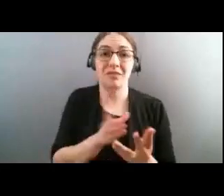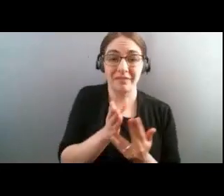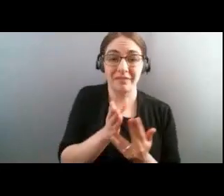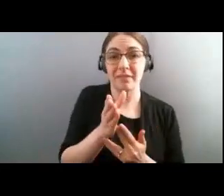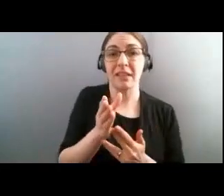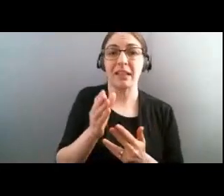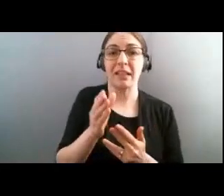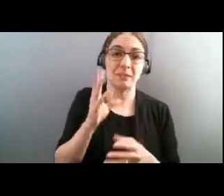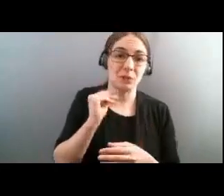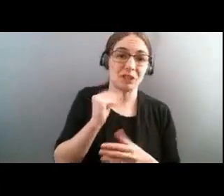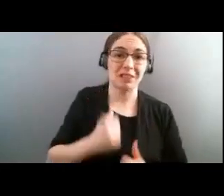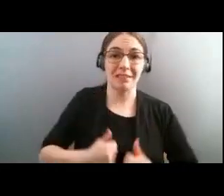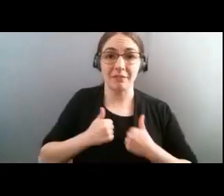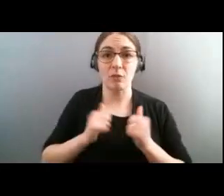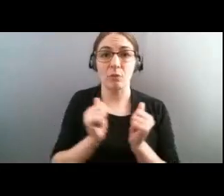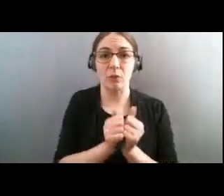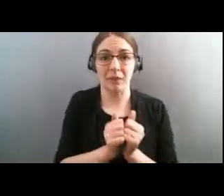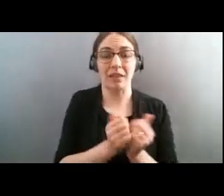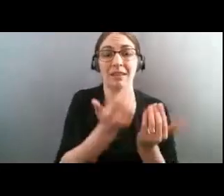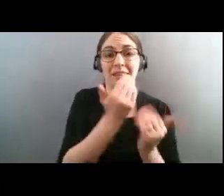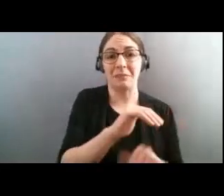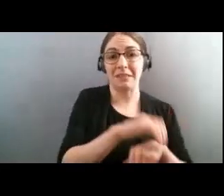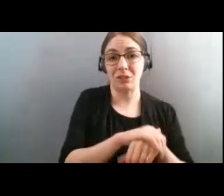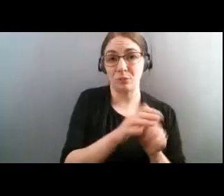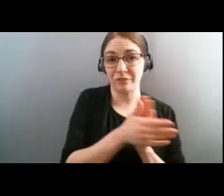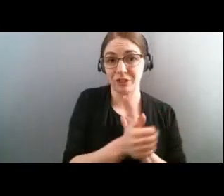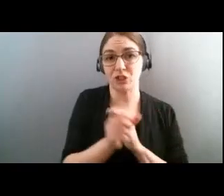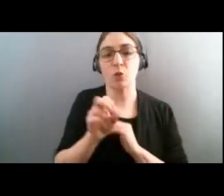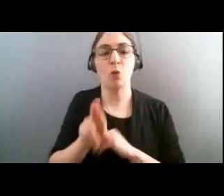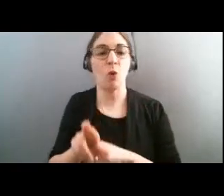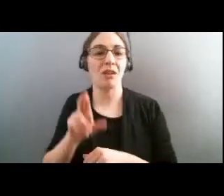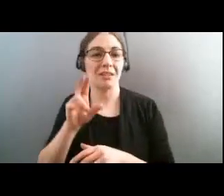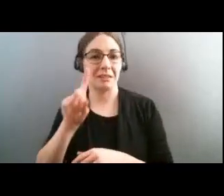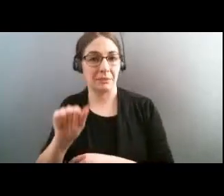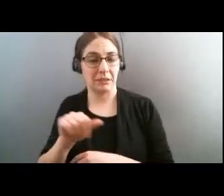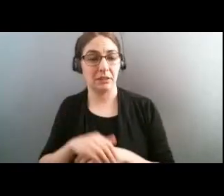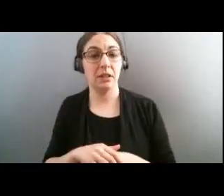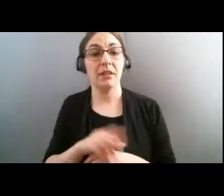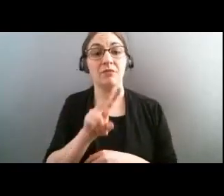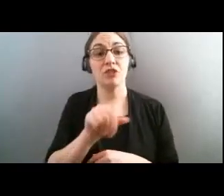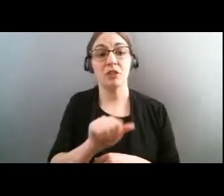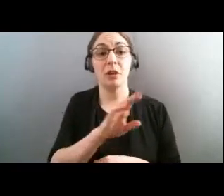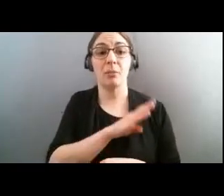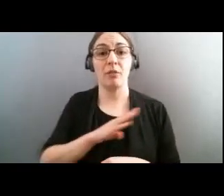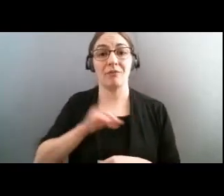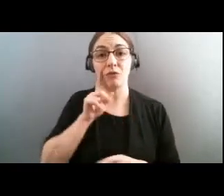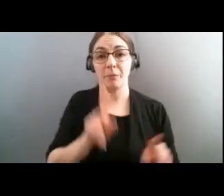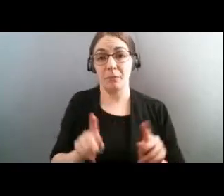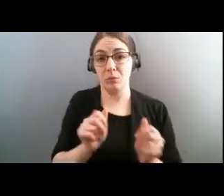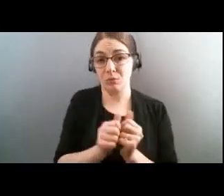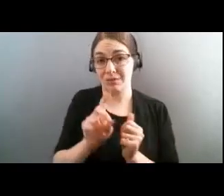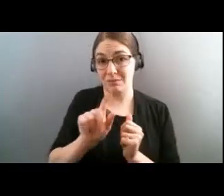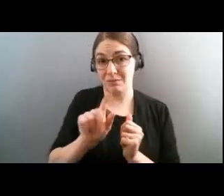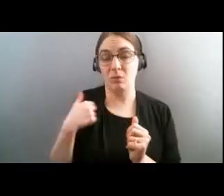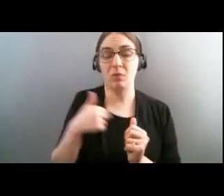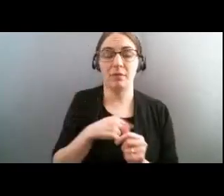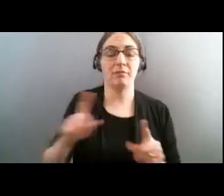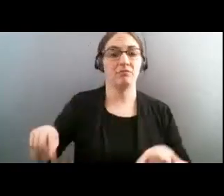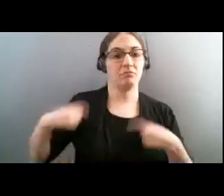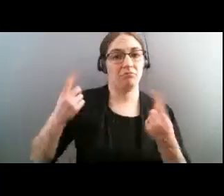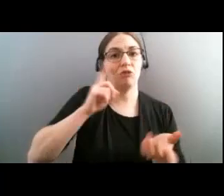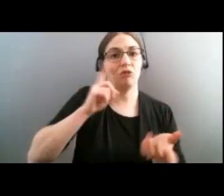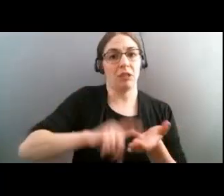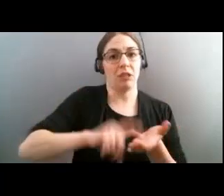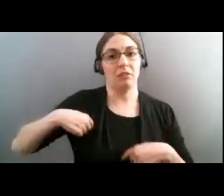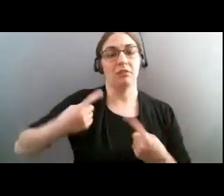disabilities or limited English proficiency. The Virginia Board for People with Disabilities has long recognized that language